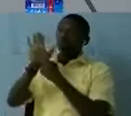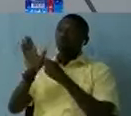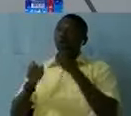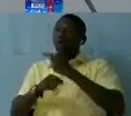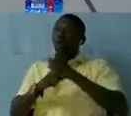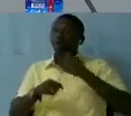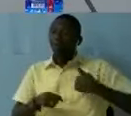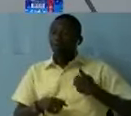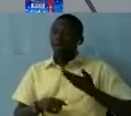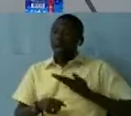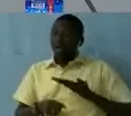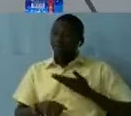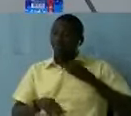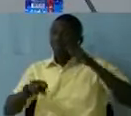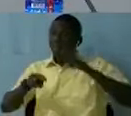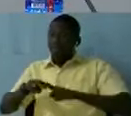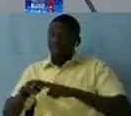here.